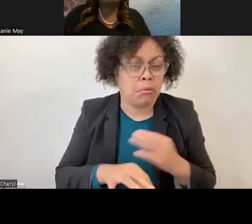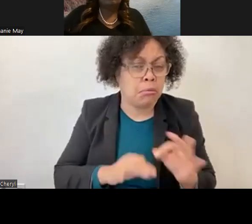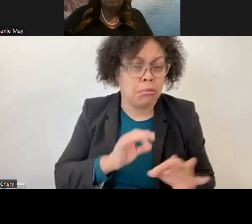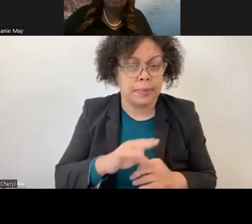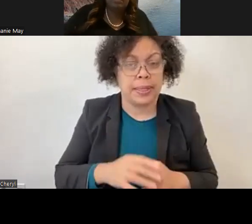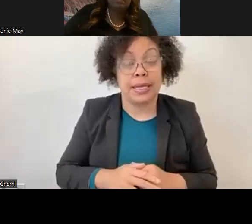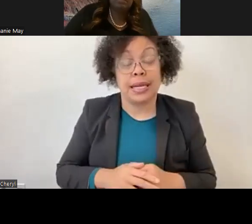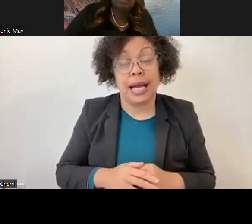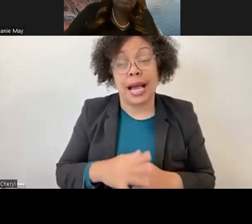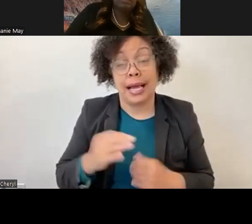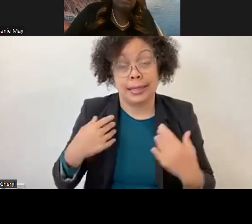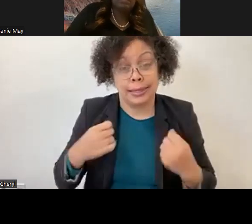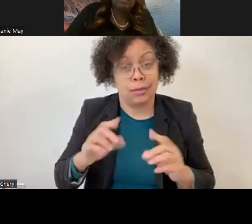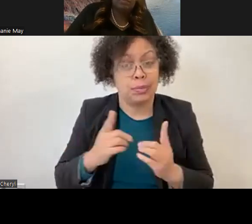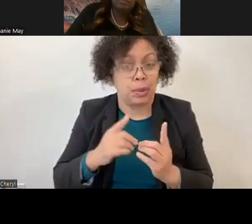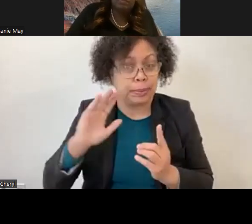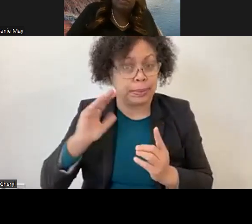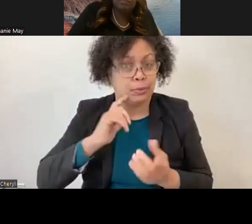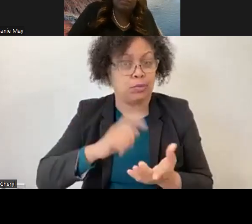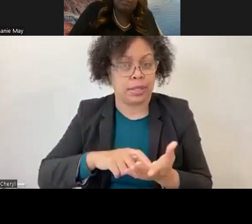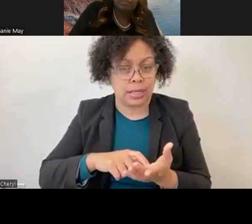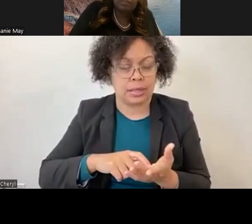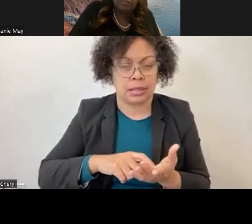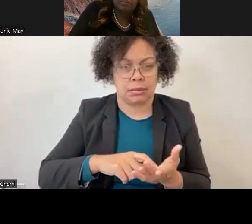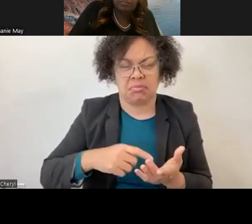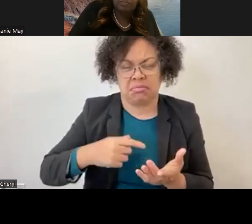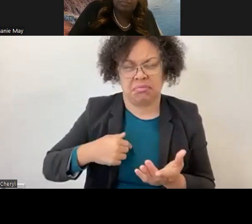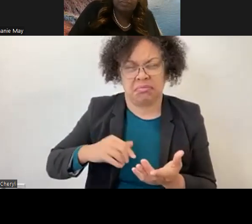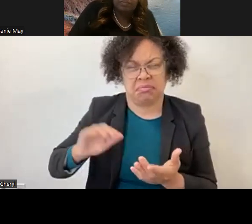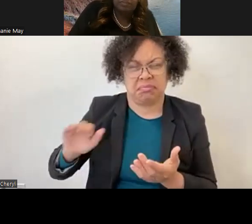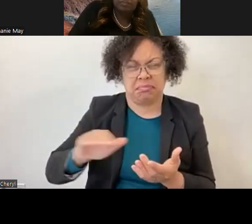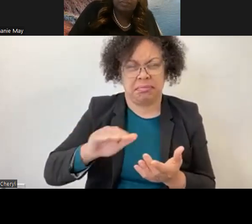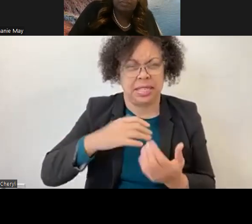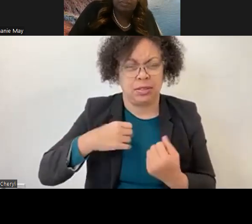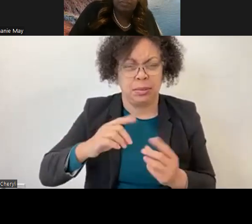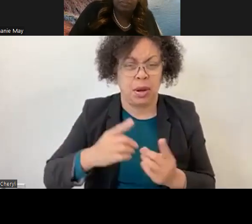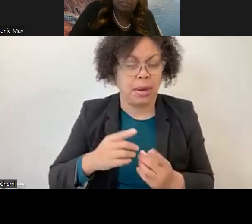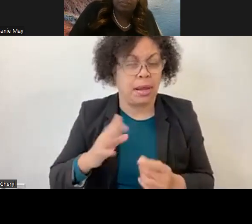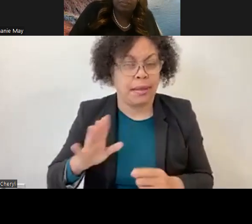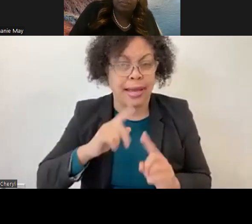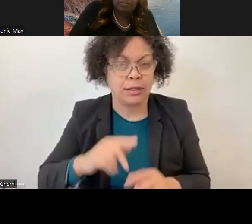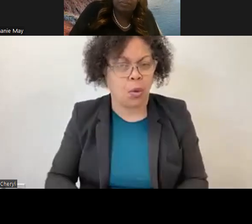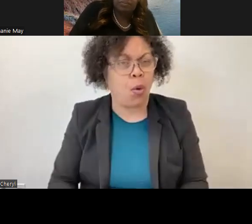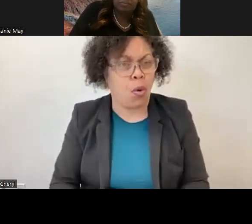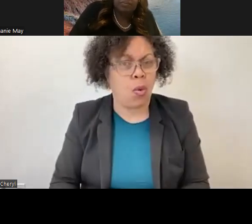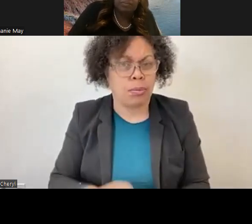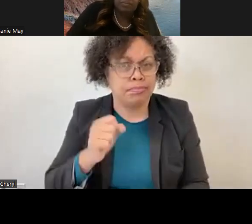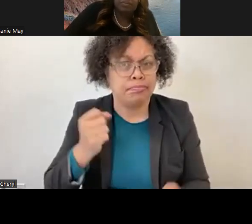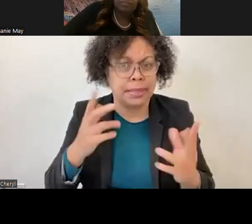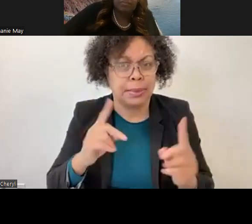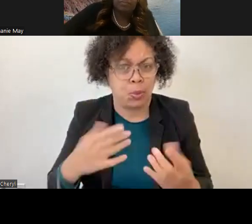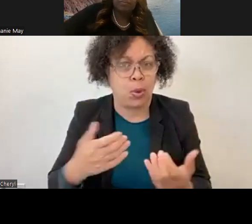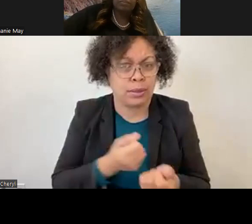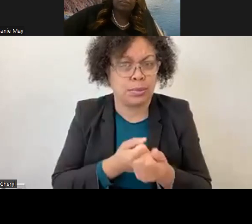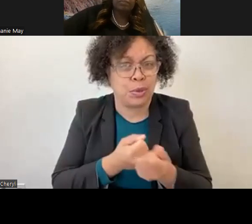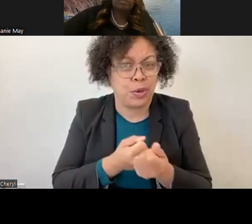departments recognize, when we've spoken to health departments, they immediately say, oh, we have many people who would want that support because they're dealing with